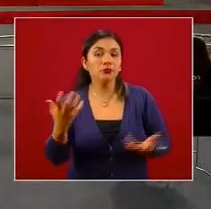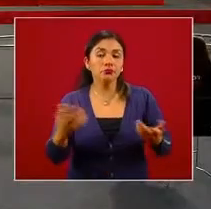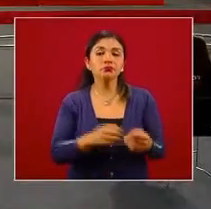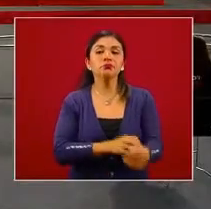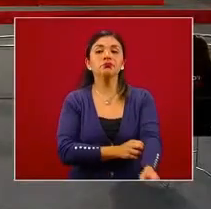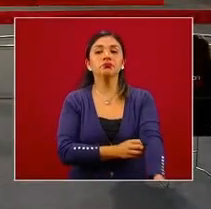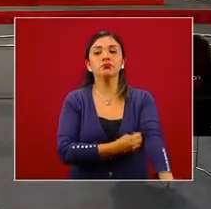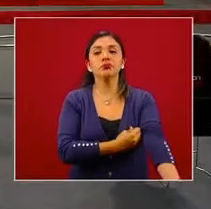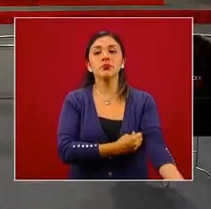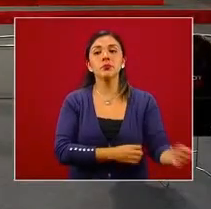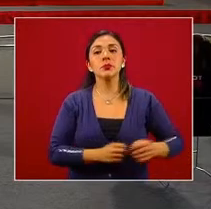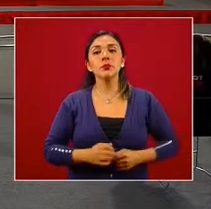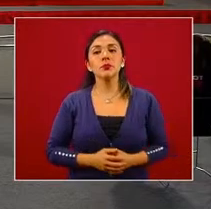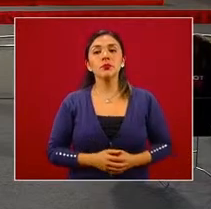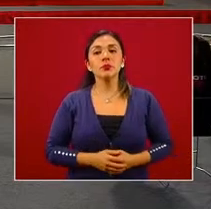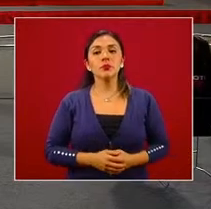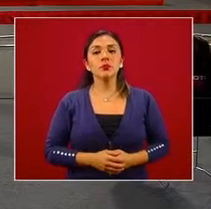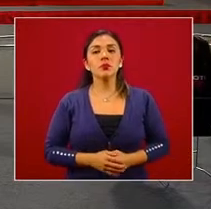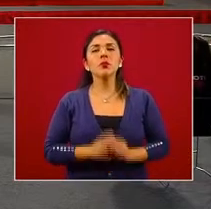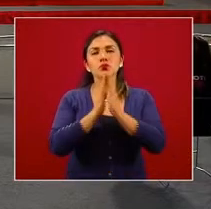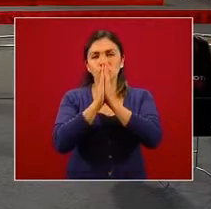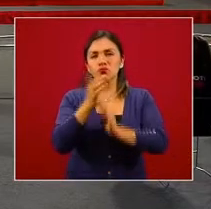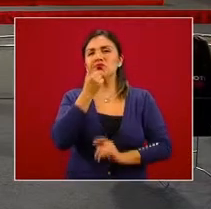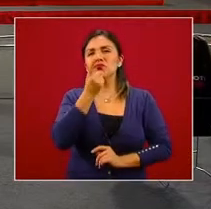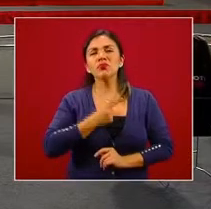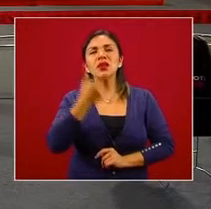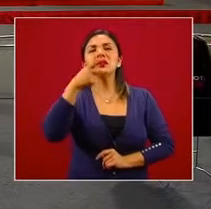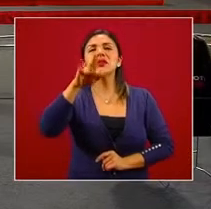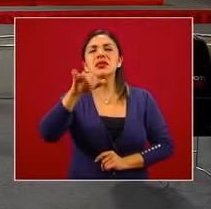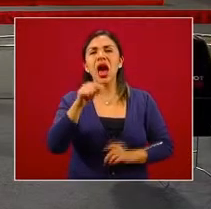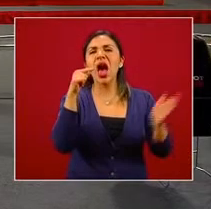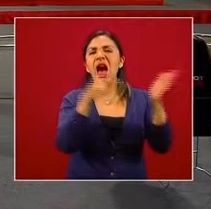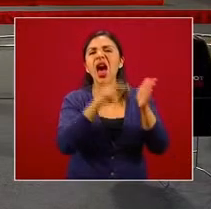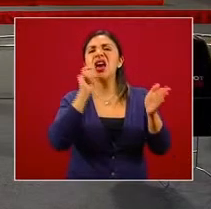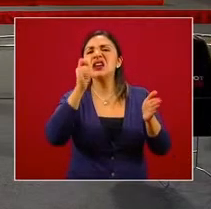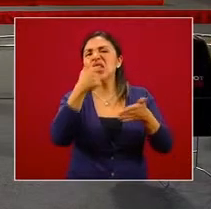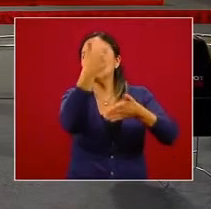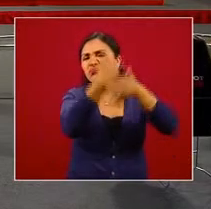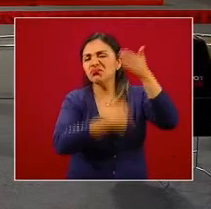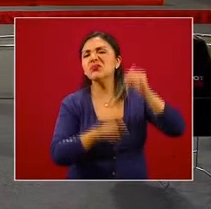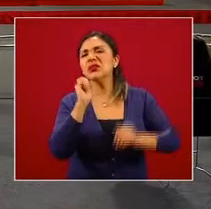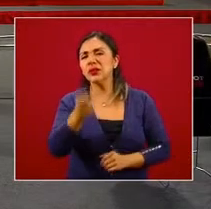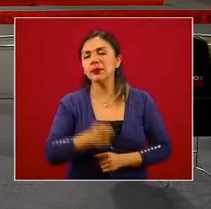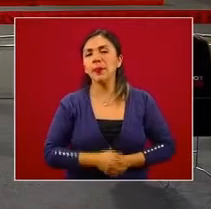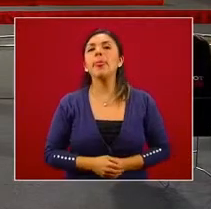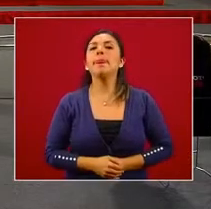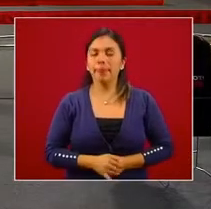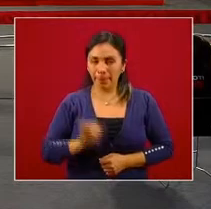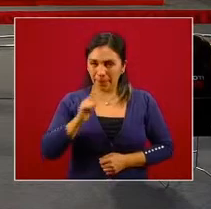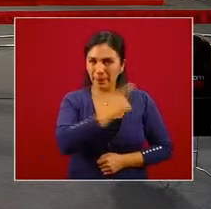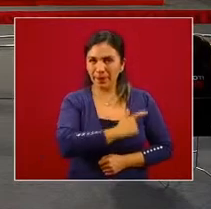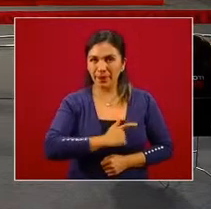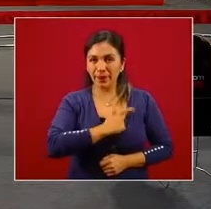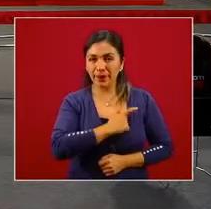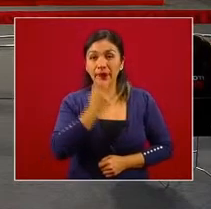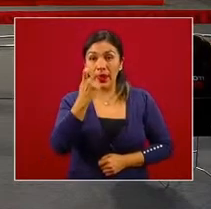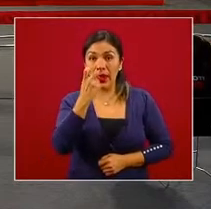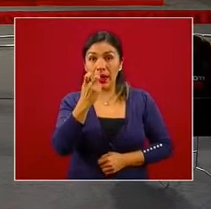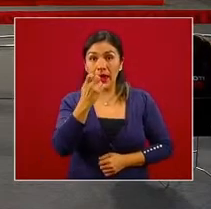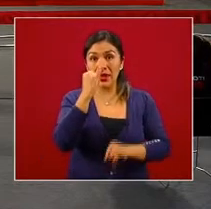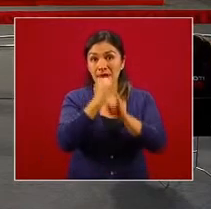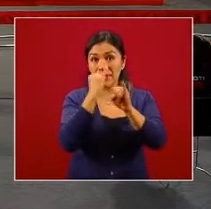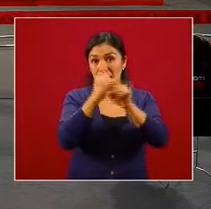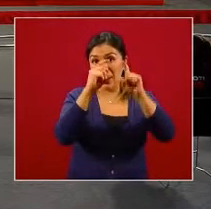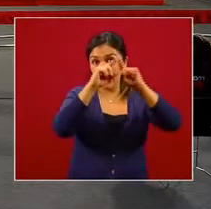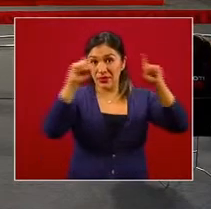and ethics. Could you give us could you make a comment about that guide right now? Yes, absolutely, doctor.